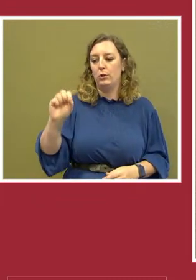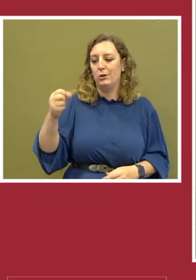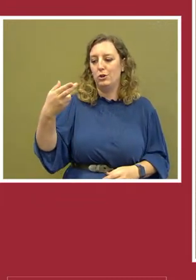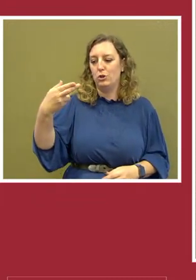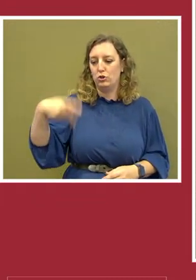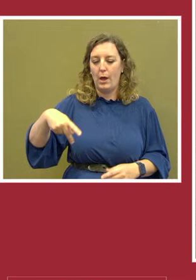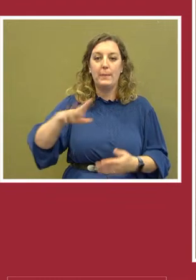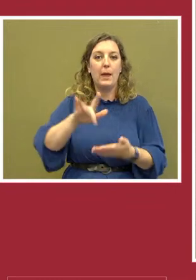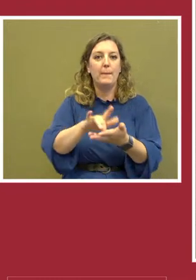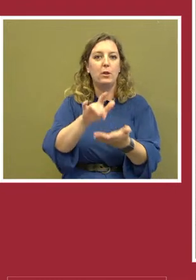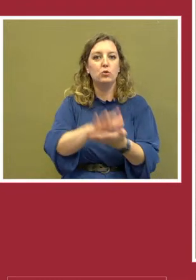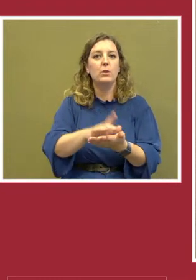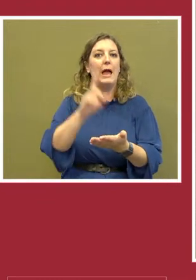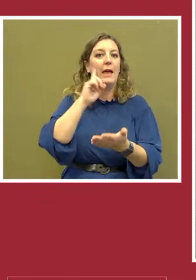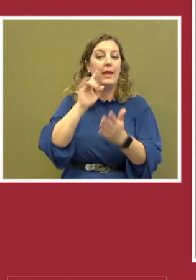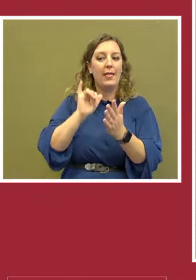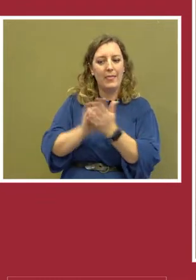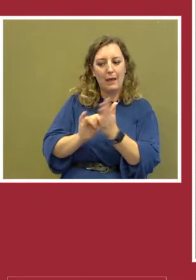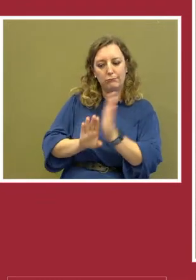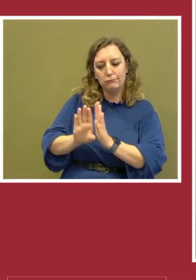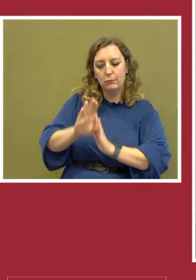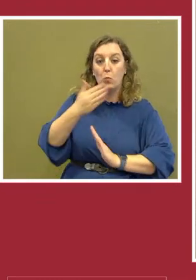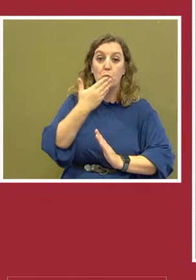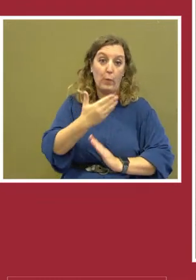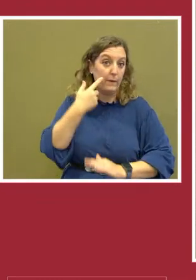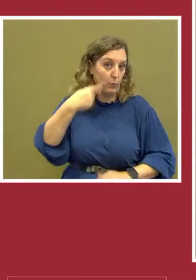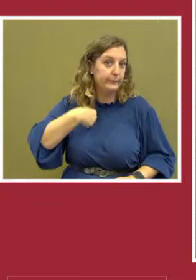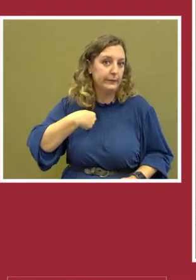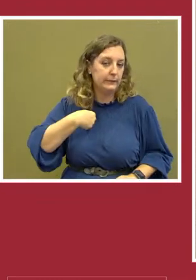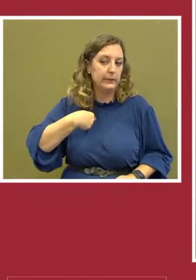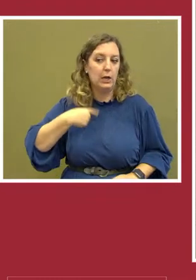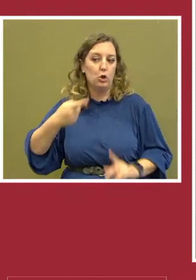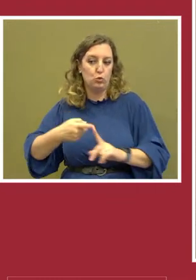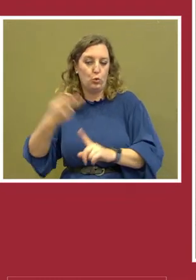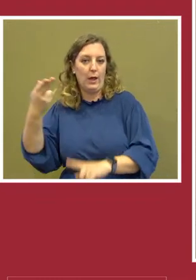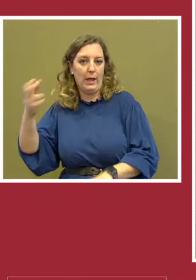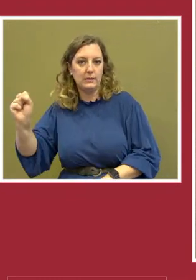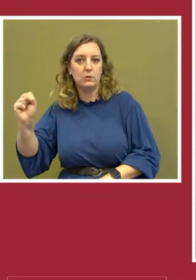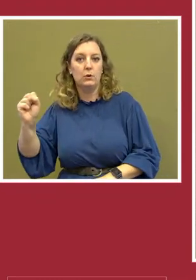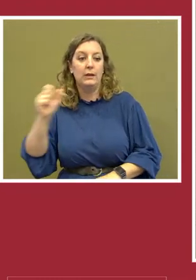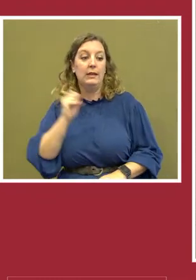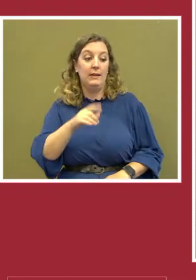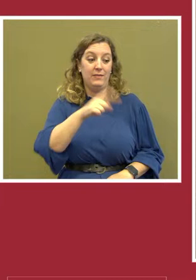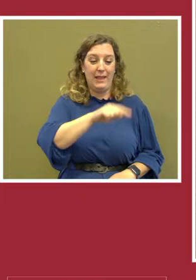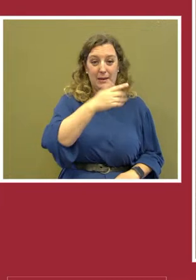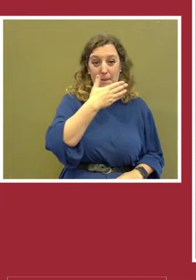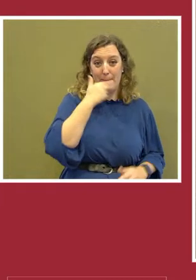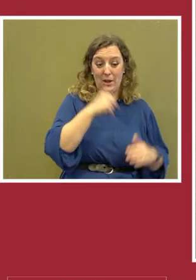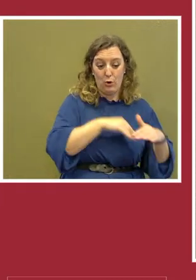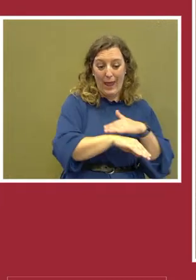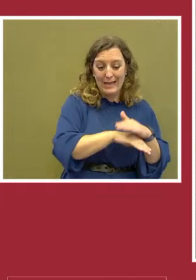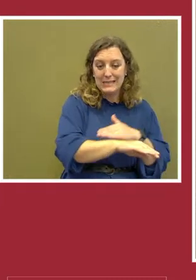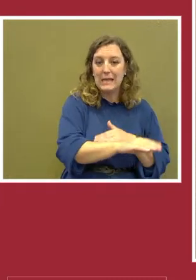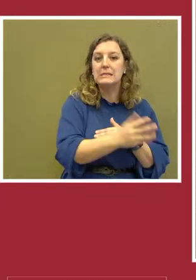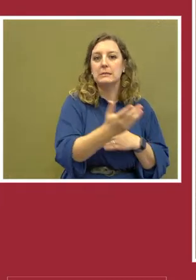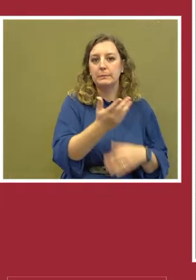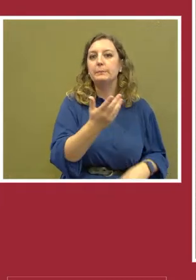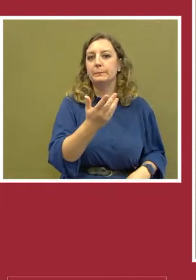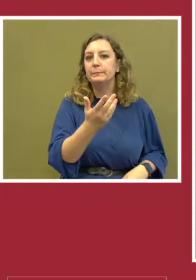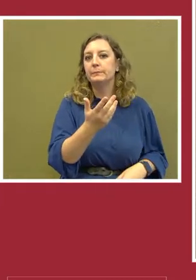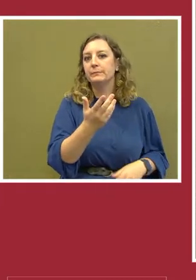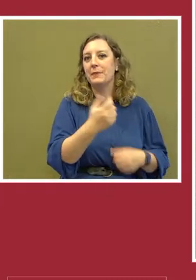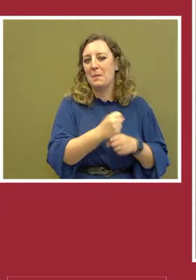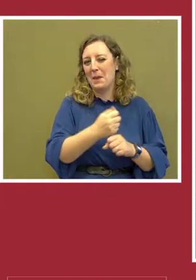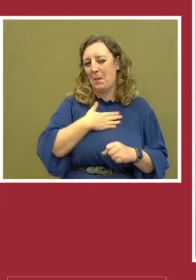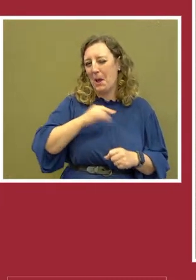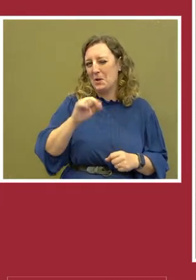school, and I really think that developed well for me in high school, and if these kids had better access to it, it would